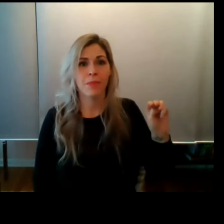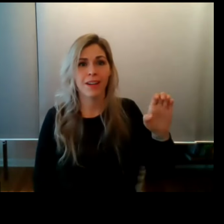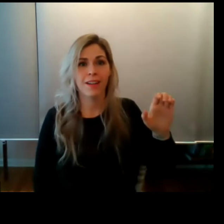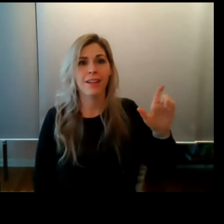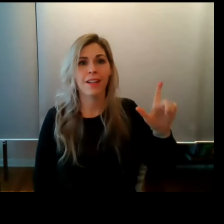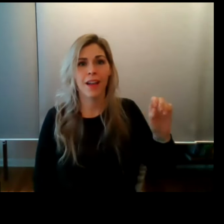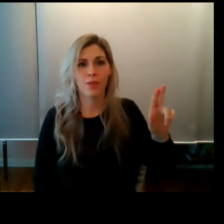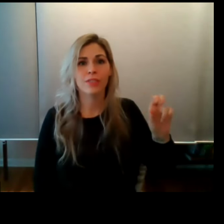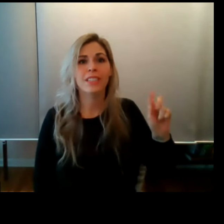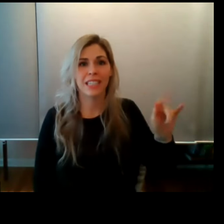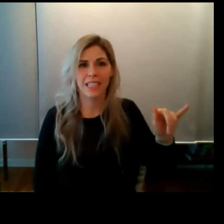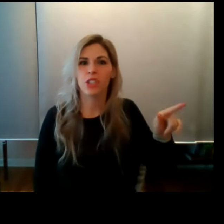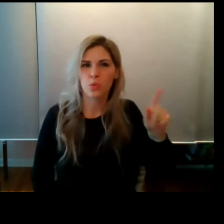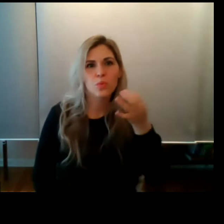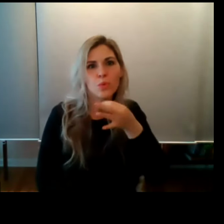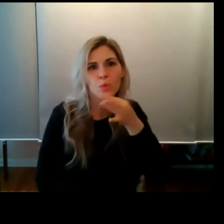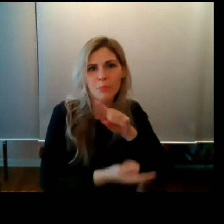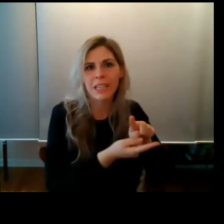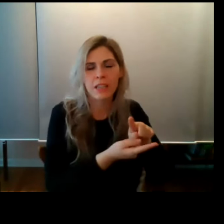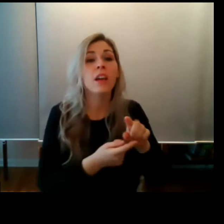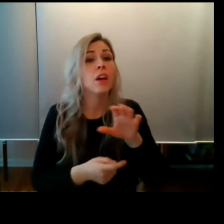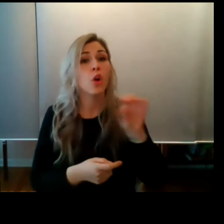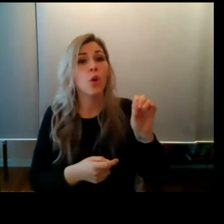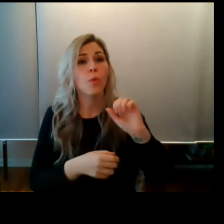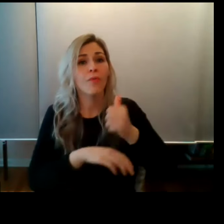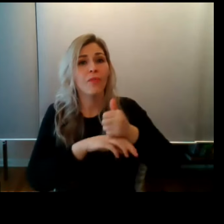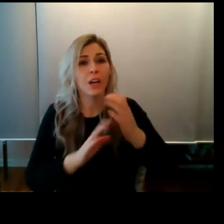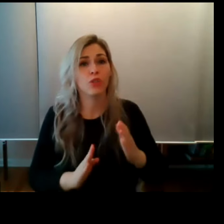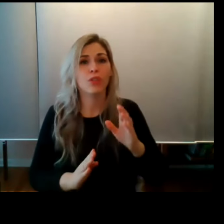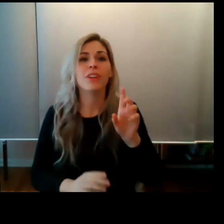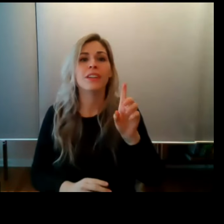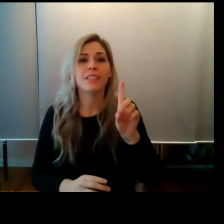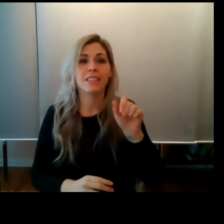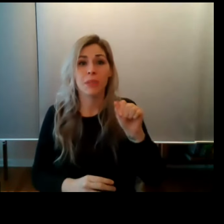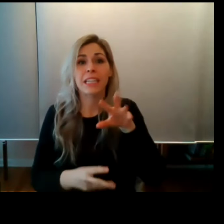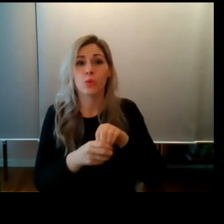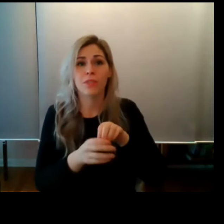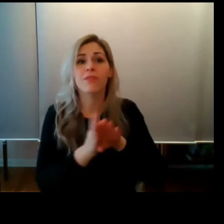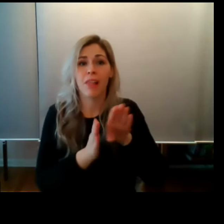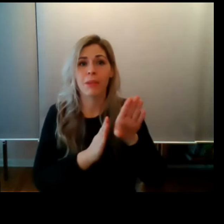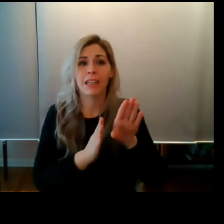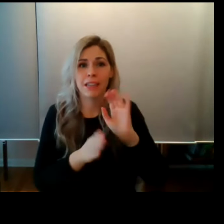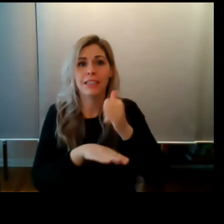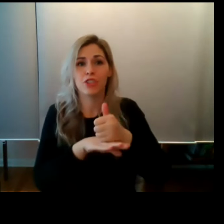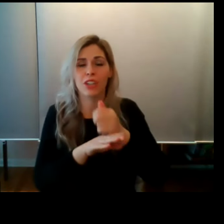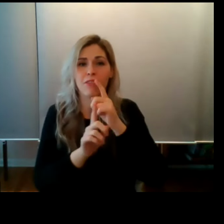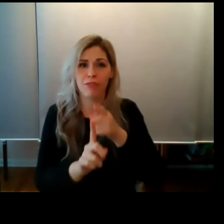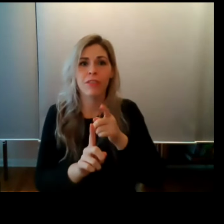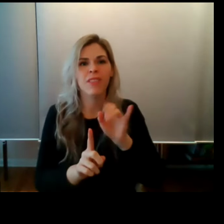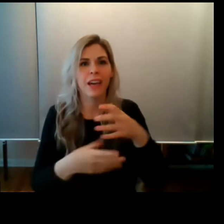be meeting shortly, the co-founder of the Disability Inclusive Development Initiative here at the University of